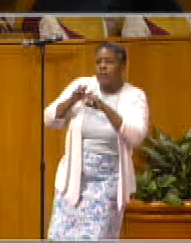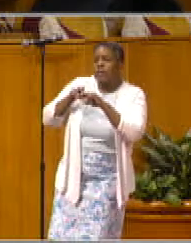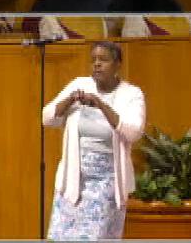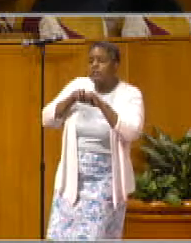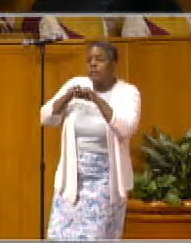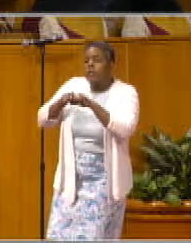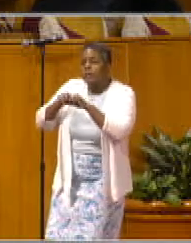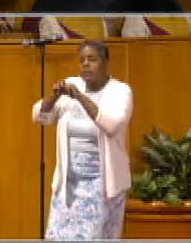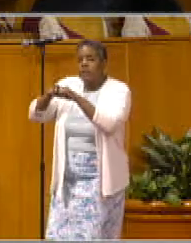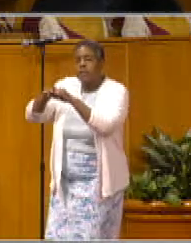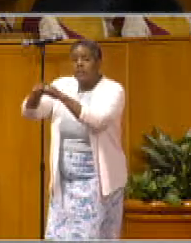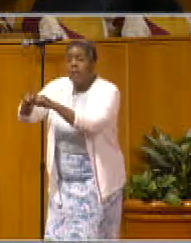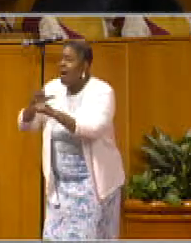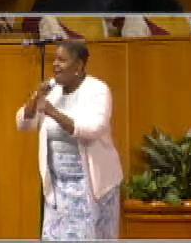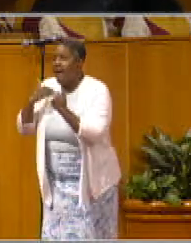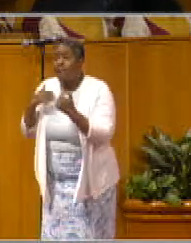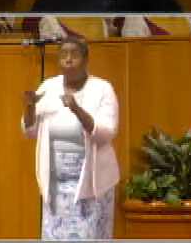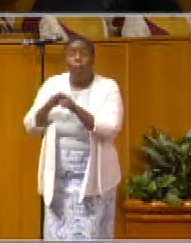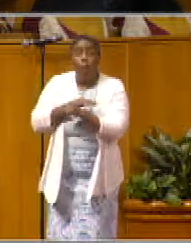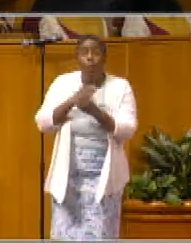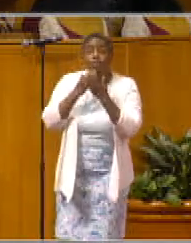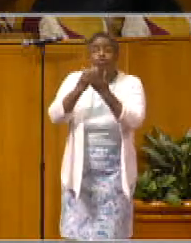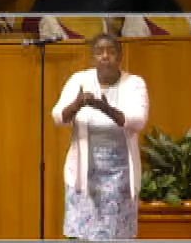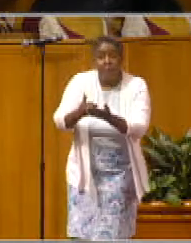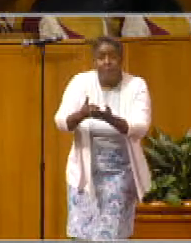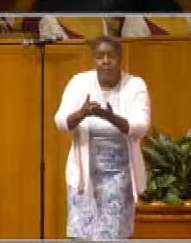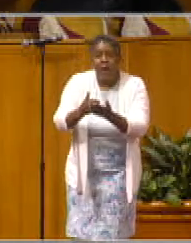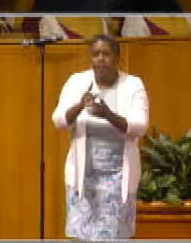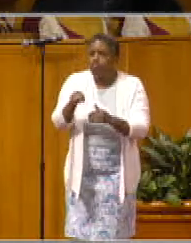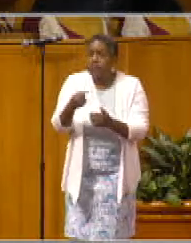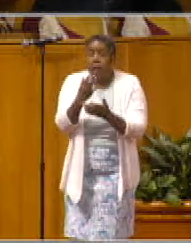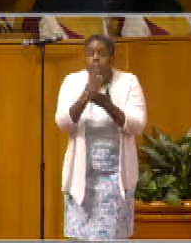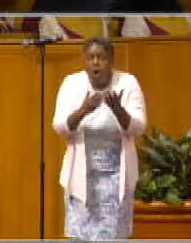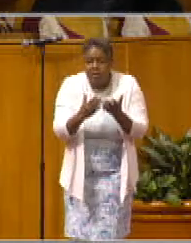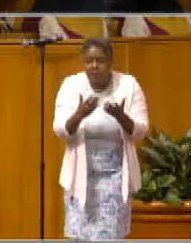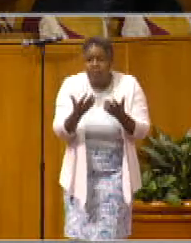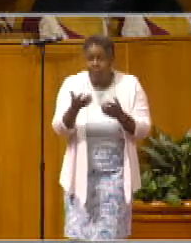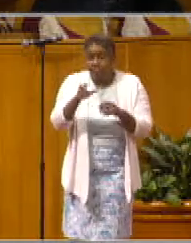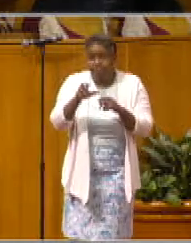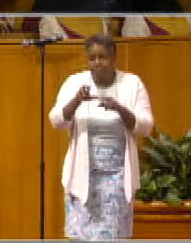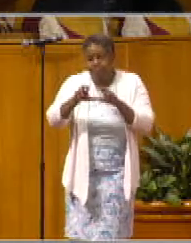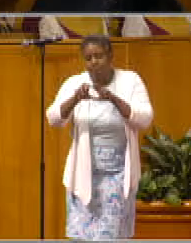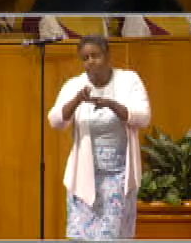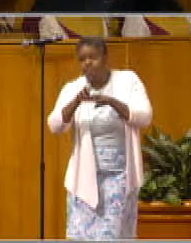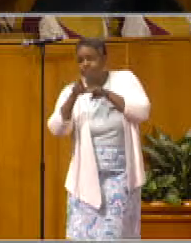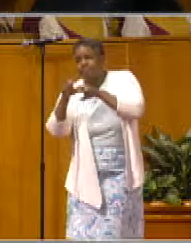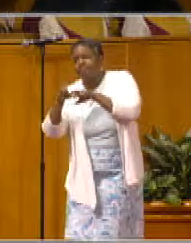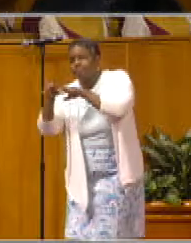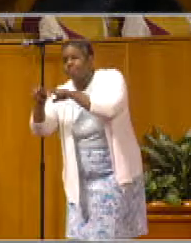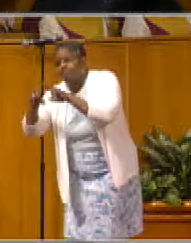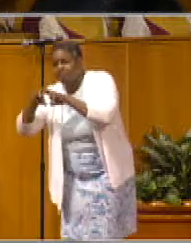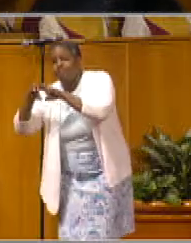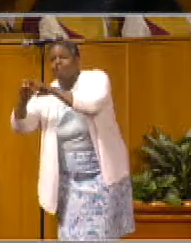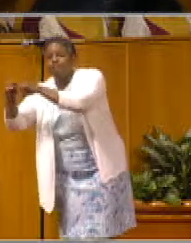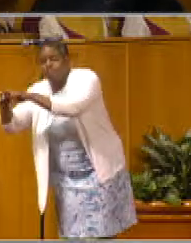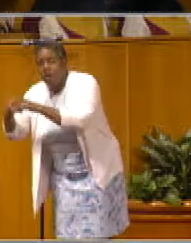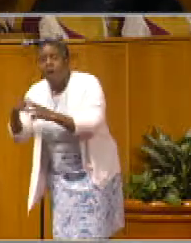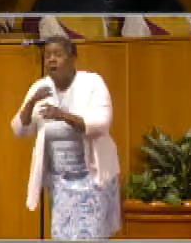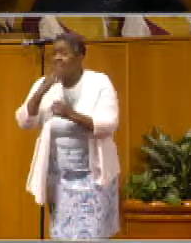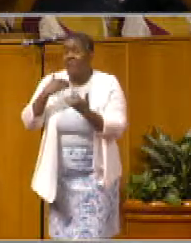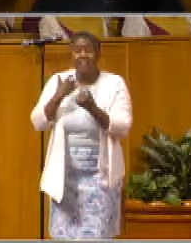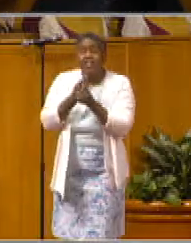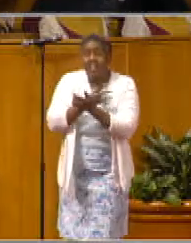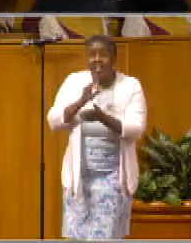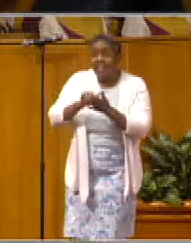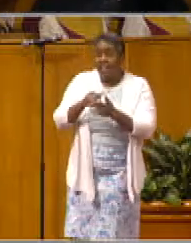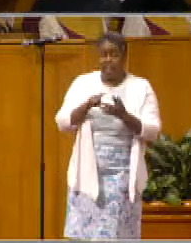didn't have the whole ship. They just had pieces of it. They didn't have everything they set